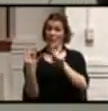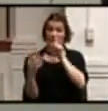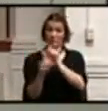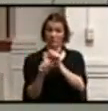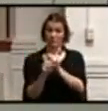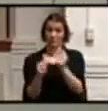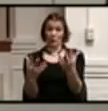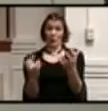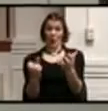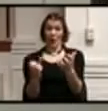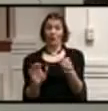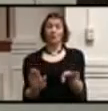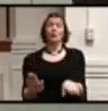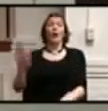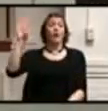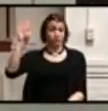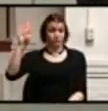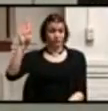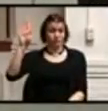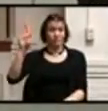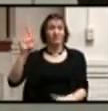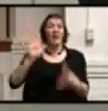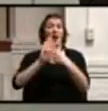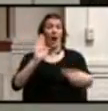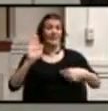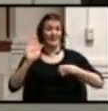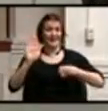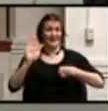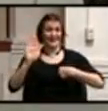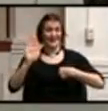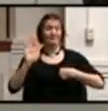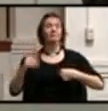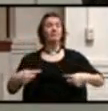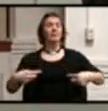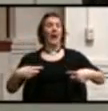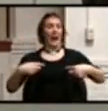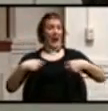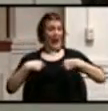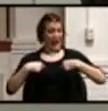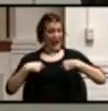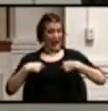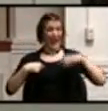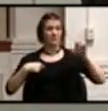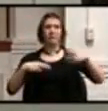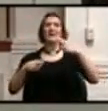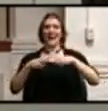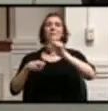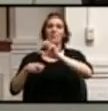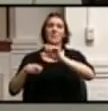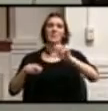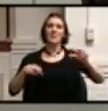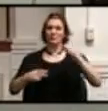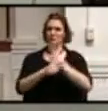to raise your right hand and repeat after me, I can say your name.